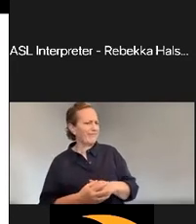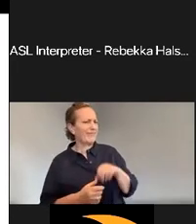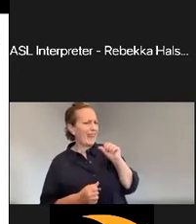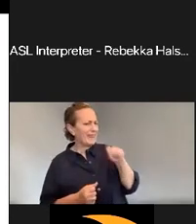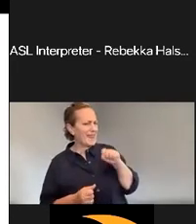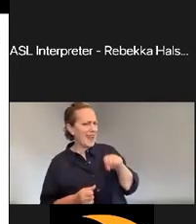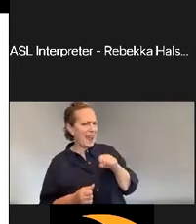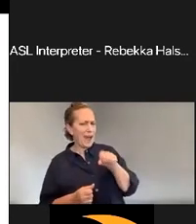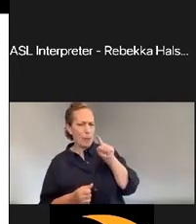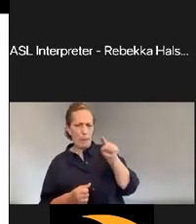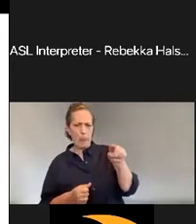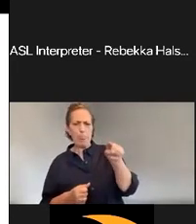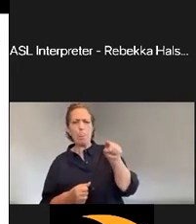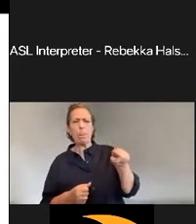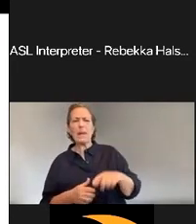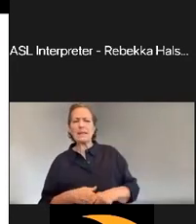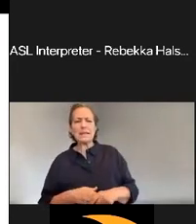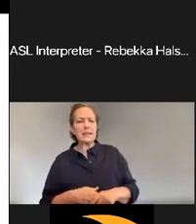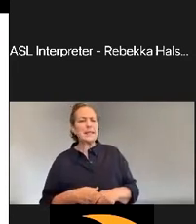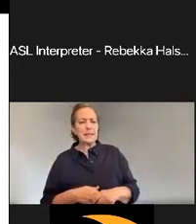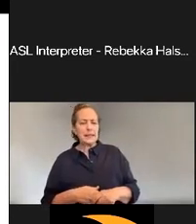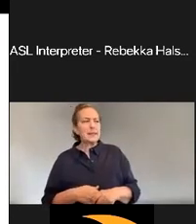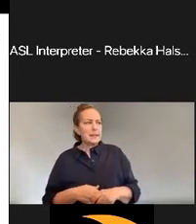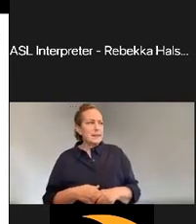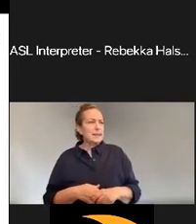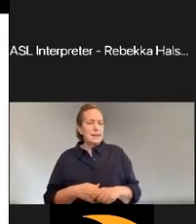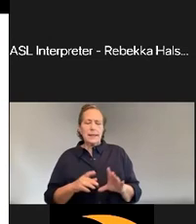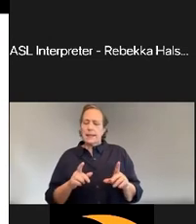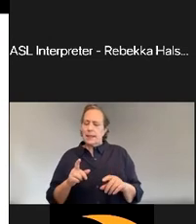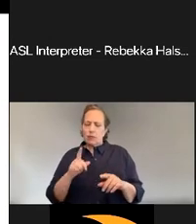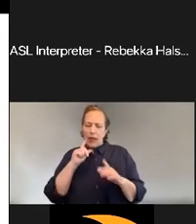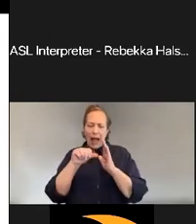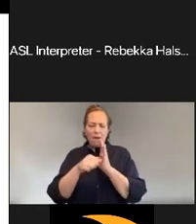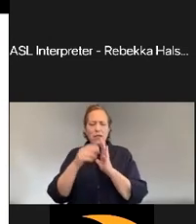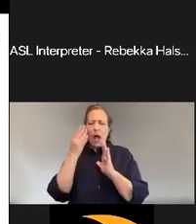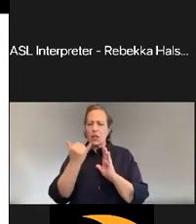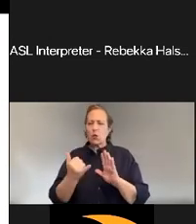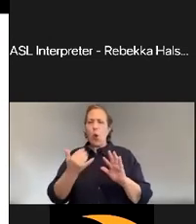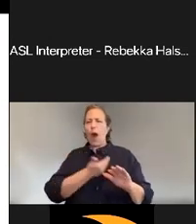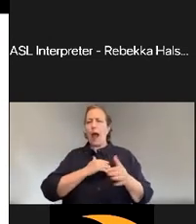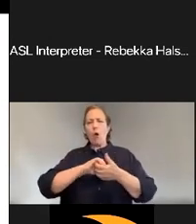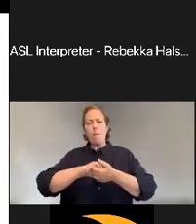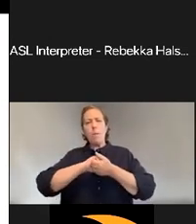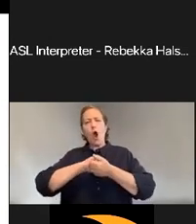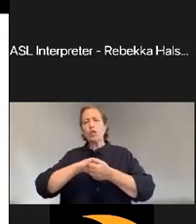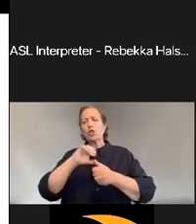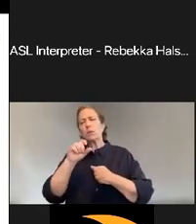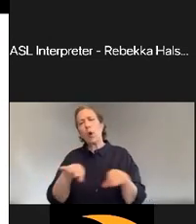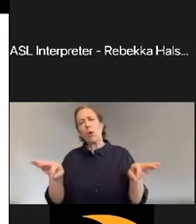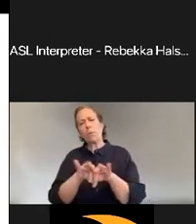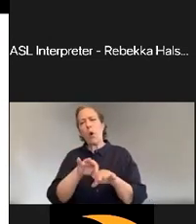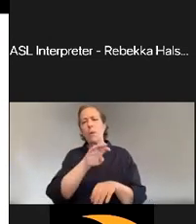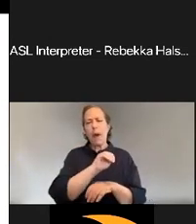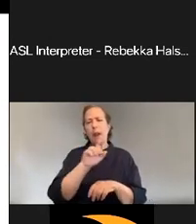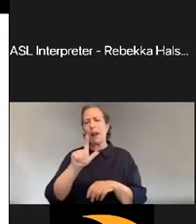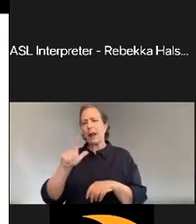of developing wherever we are medical legal partnerships. This is unfortunately a pretty real case where one